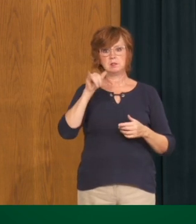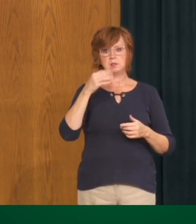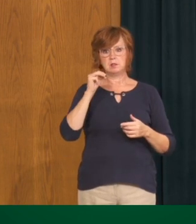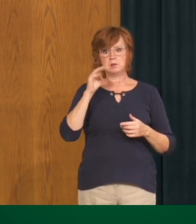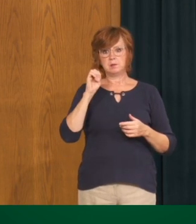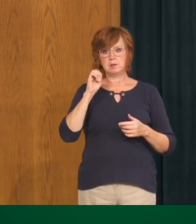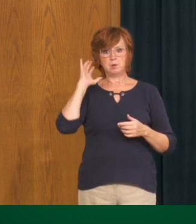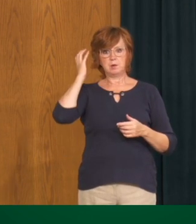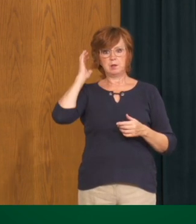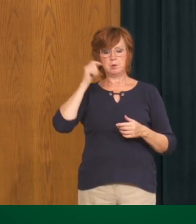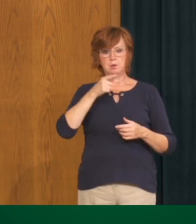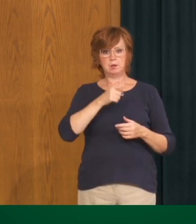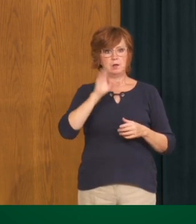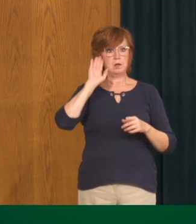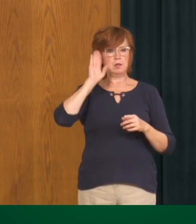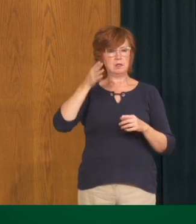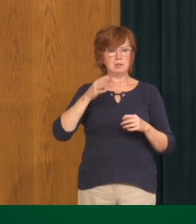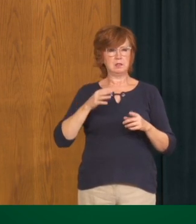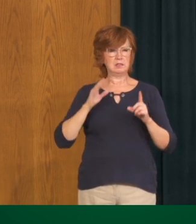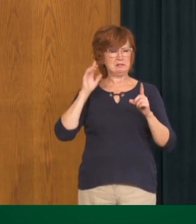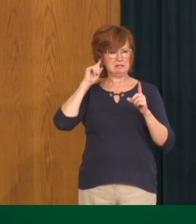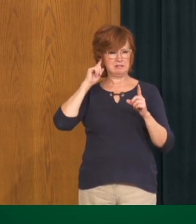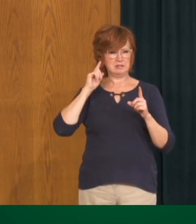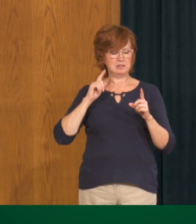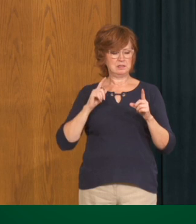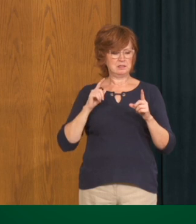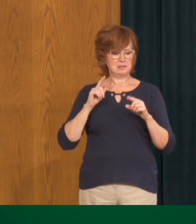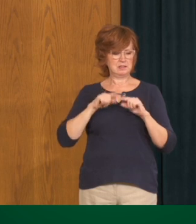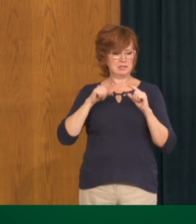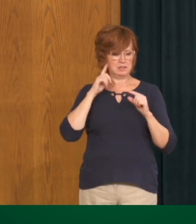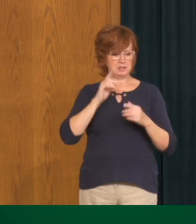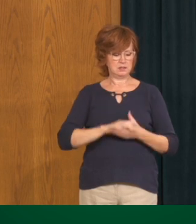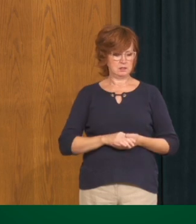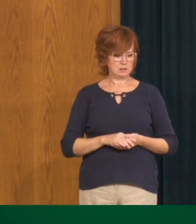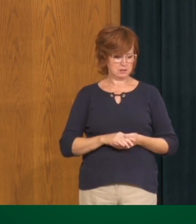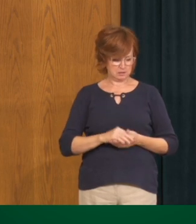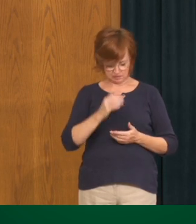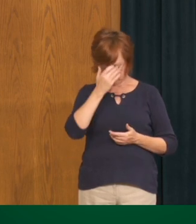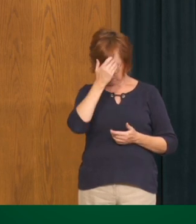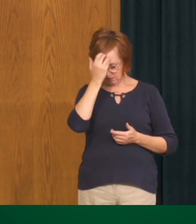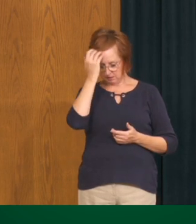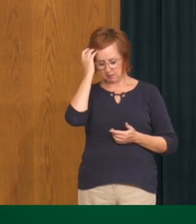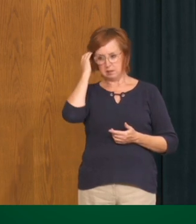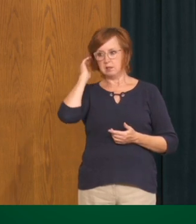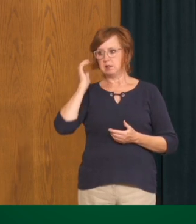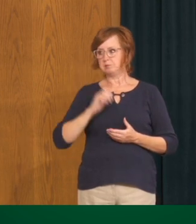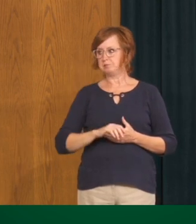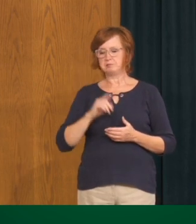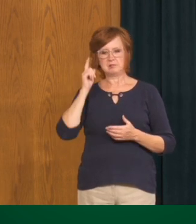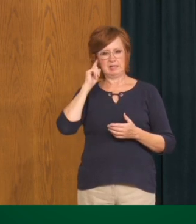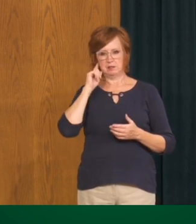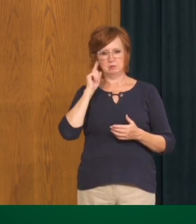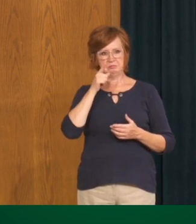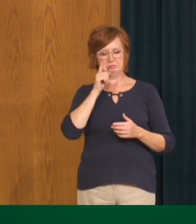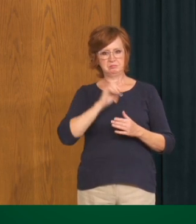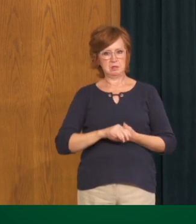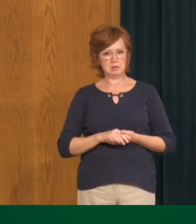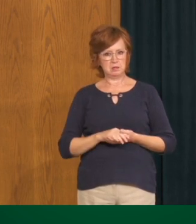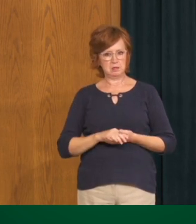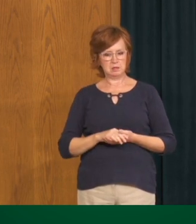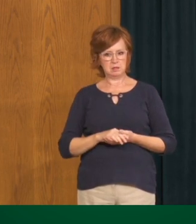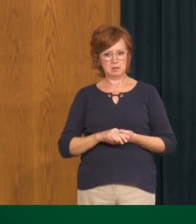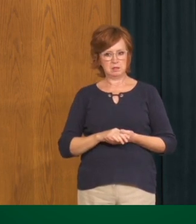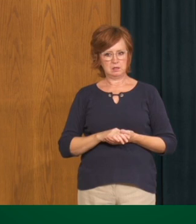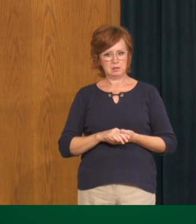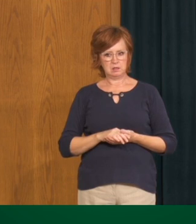CJME. Hi there. In regards to the plan, a lot of language